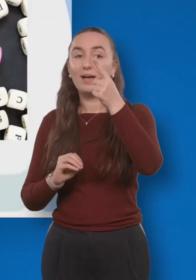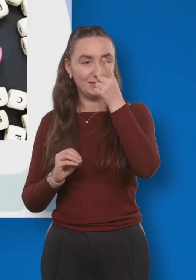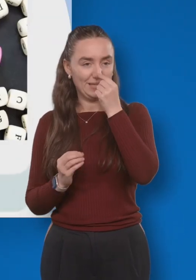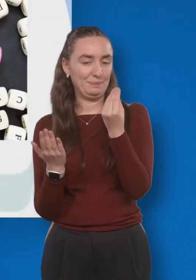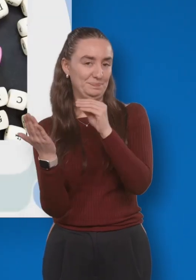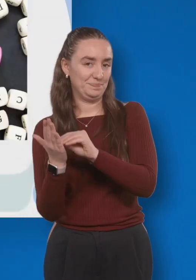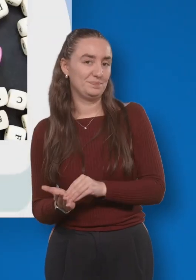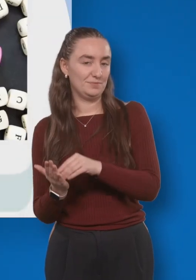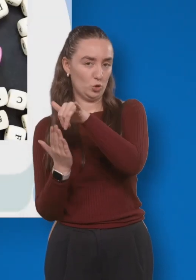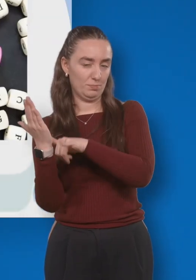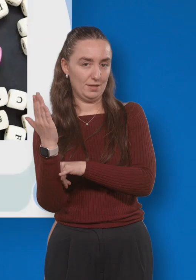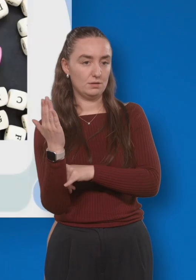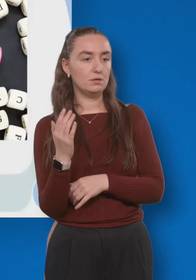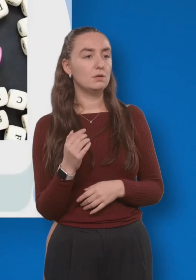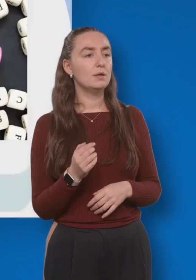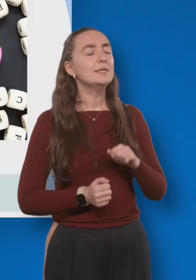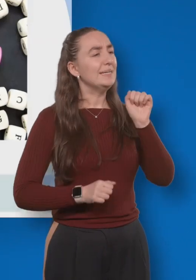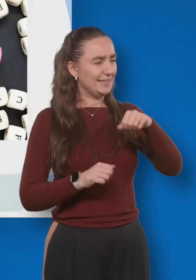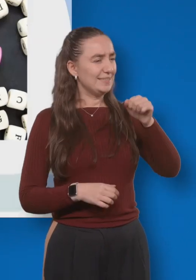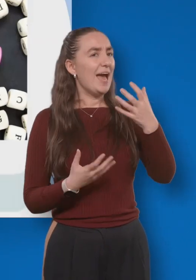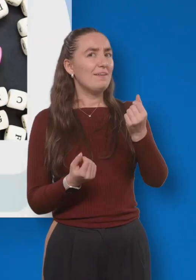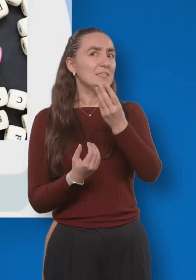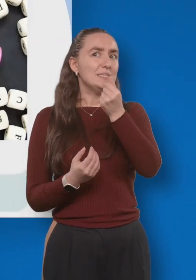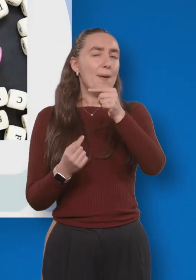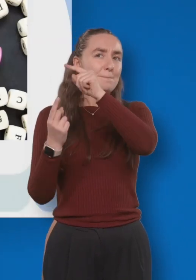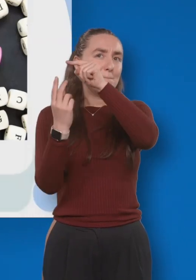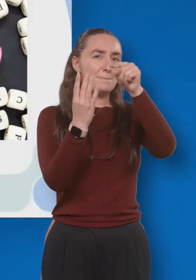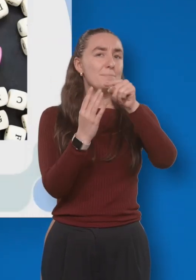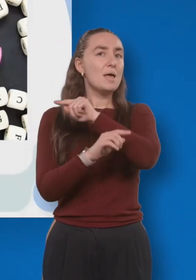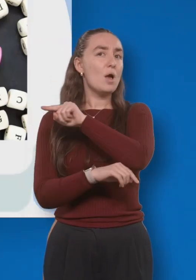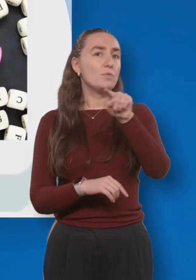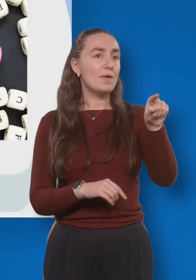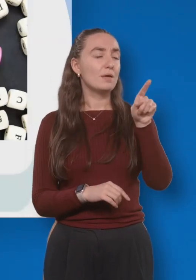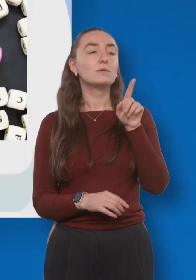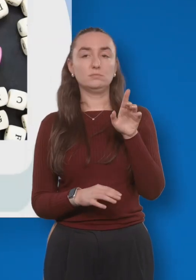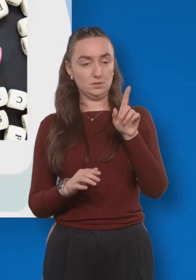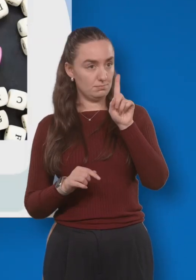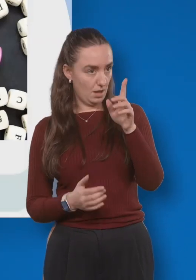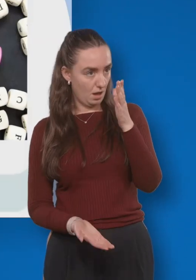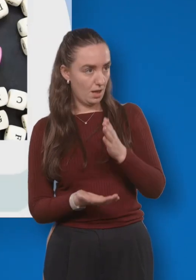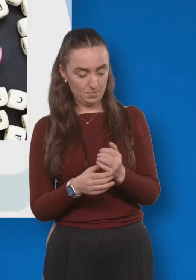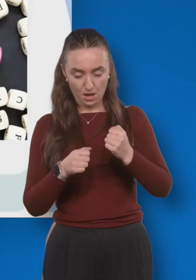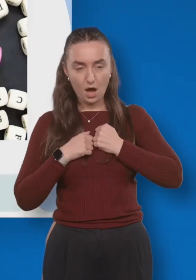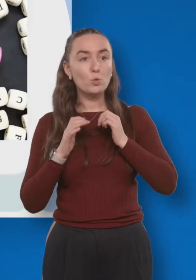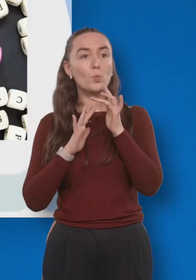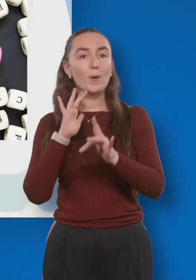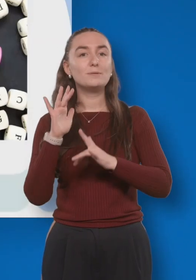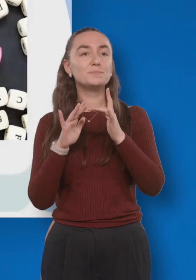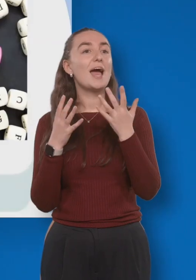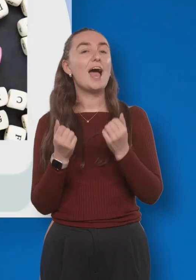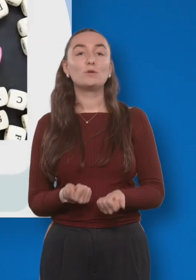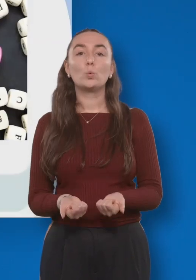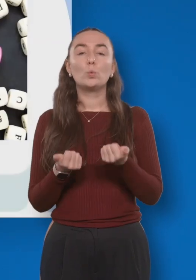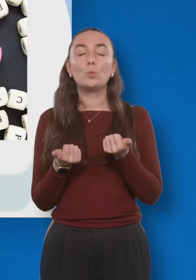there. I mean, I think that there are some out there and we could pull some together for you, but also our website is also going to be a really